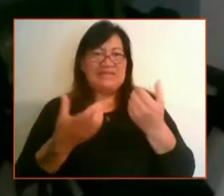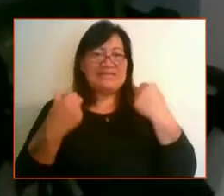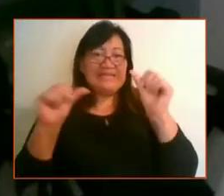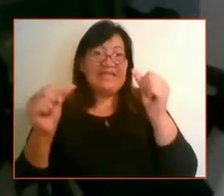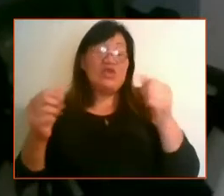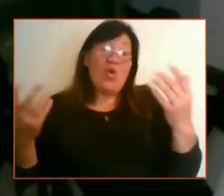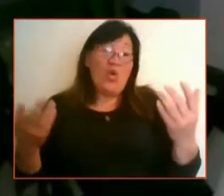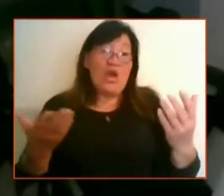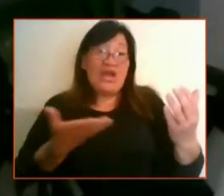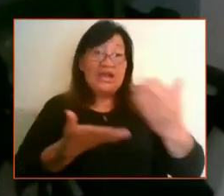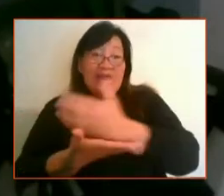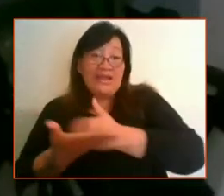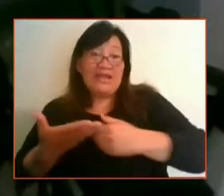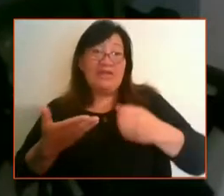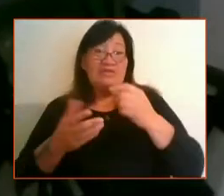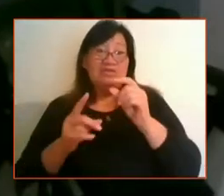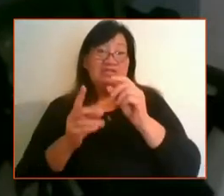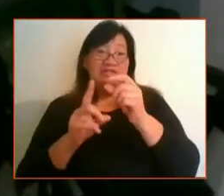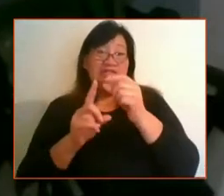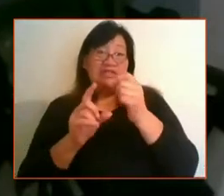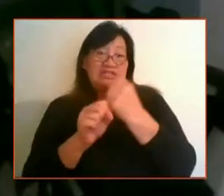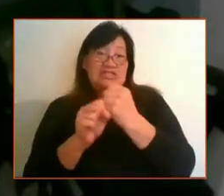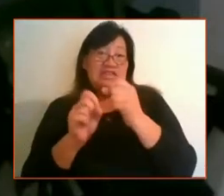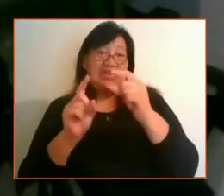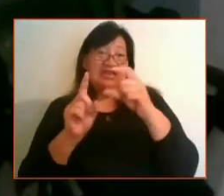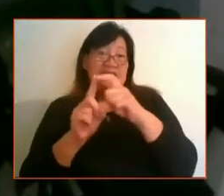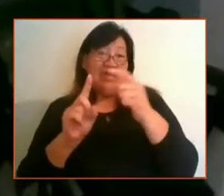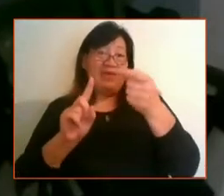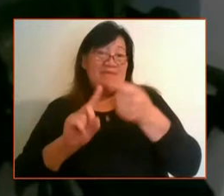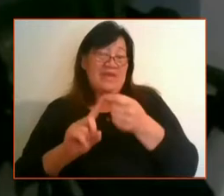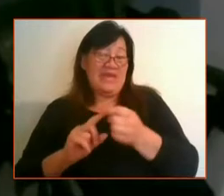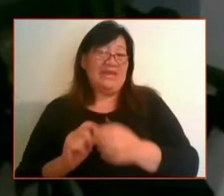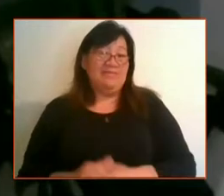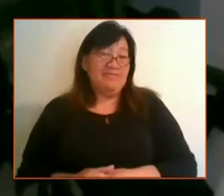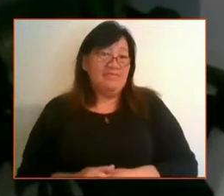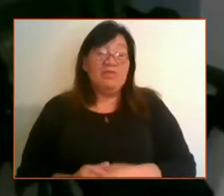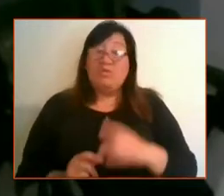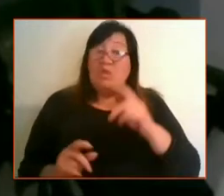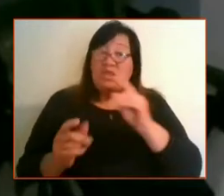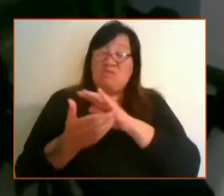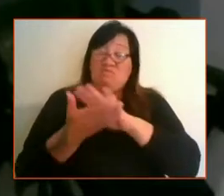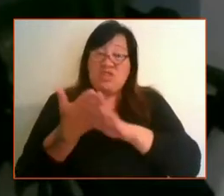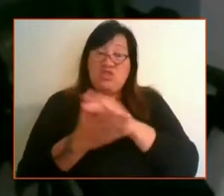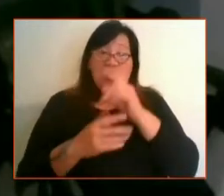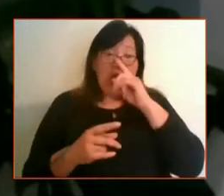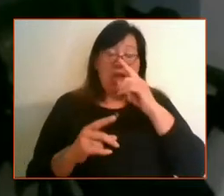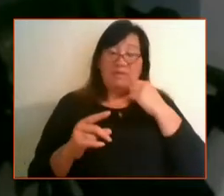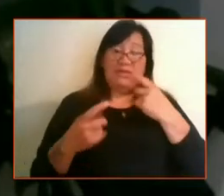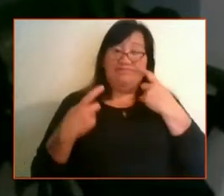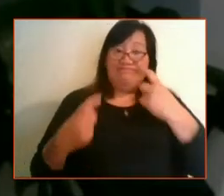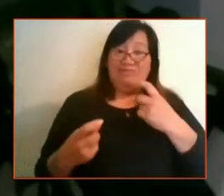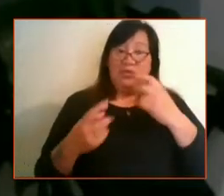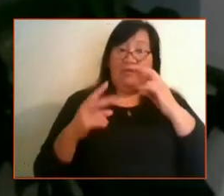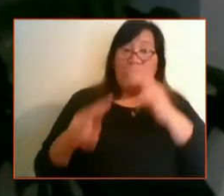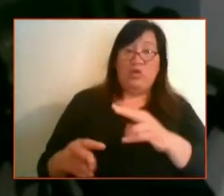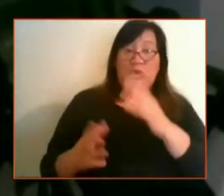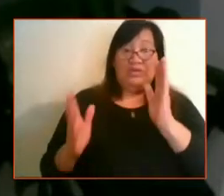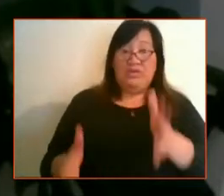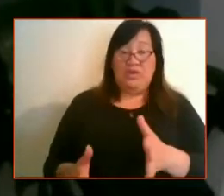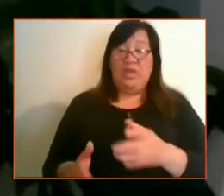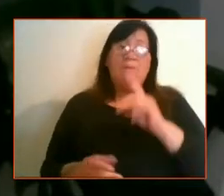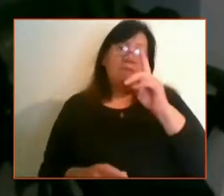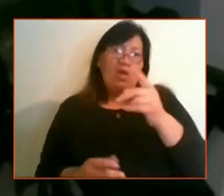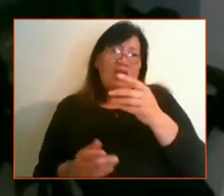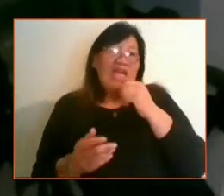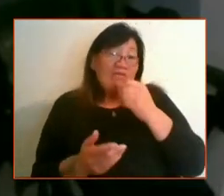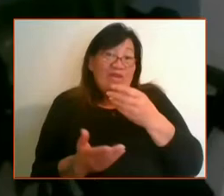of things. And that's not to say that, you know, you don't need to take a pragmatic view, but it is to say that we fund what we